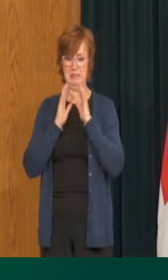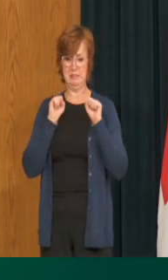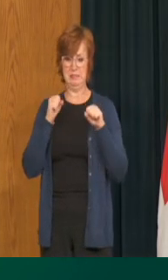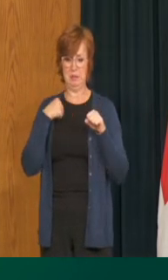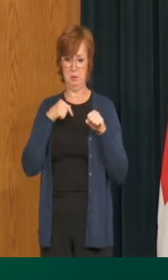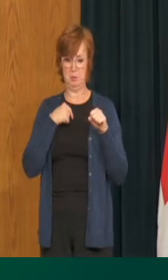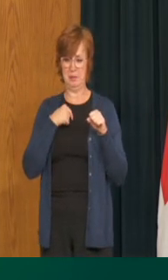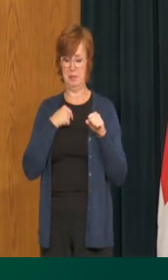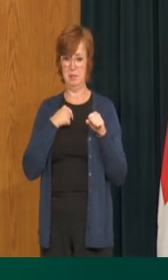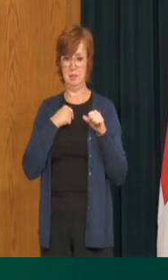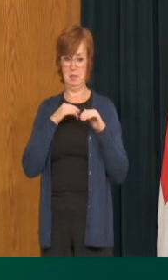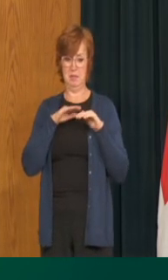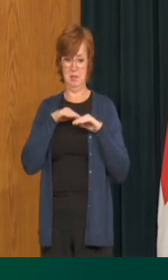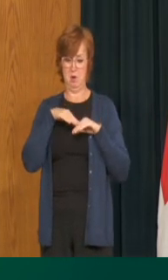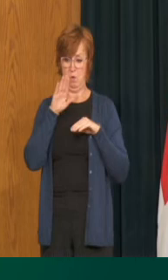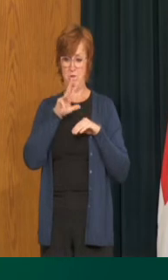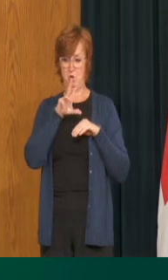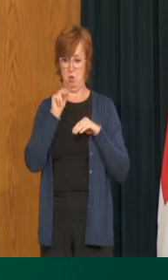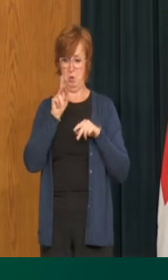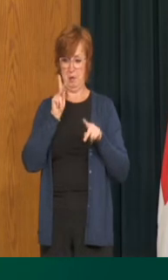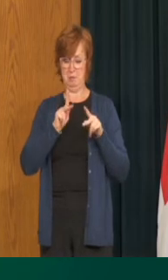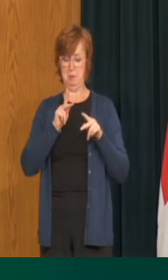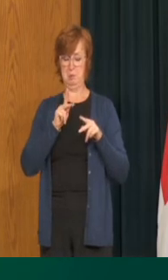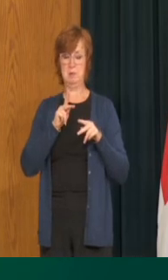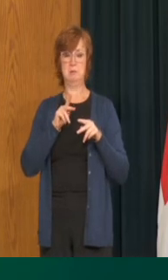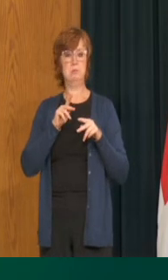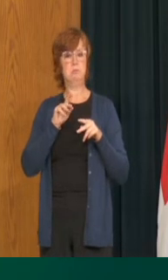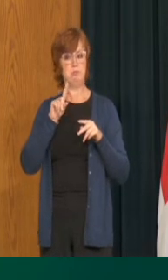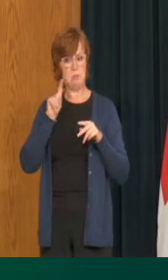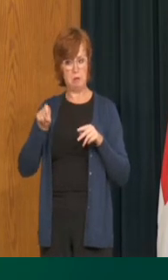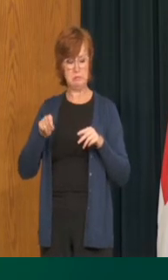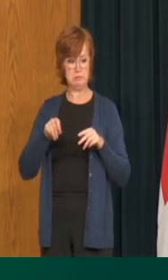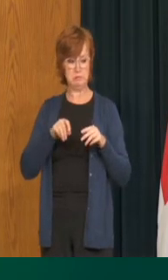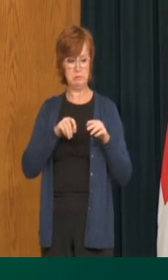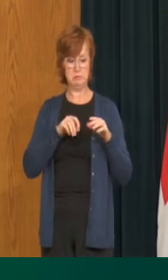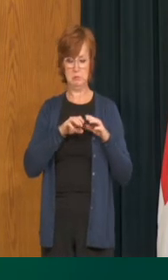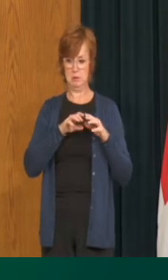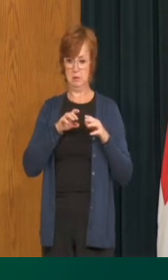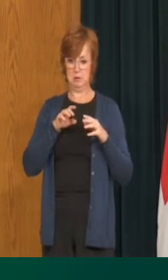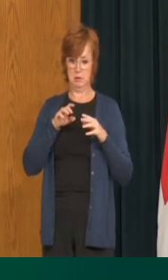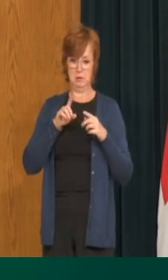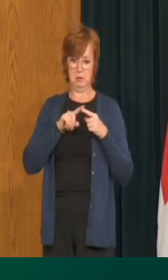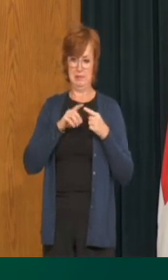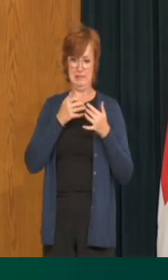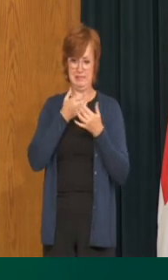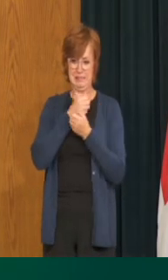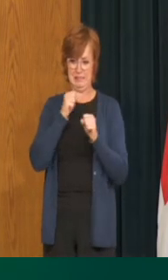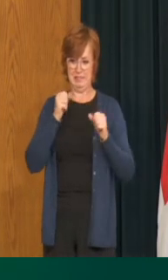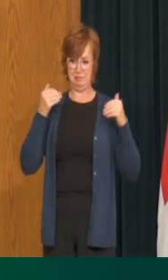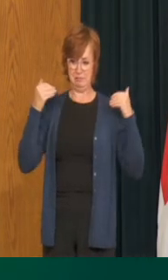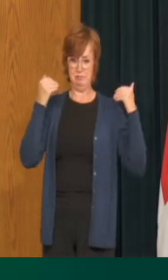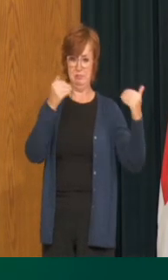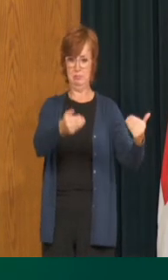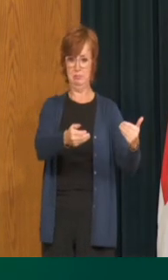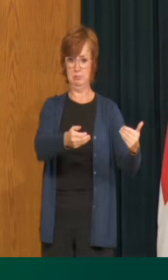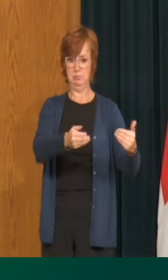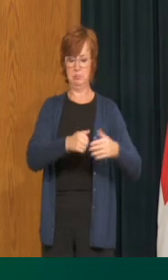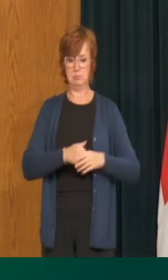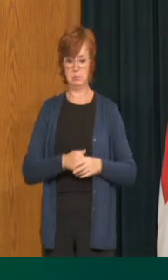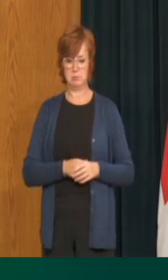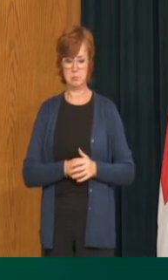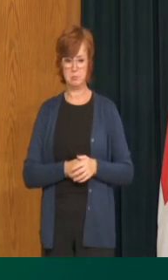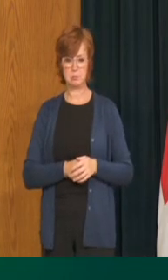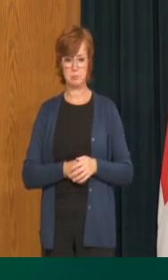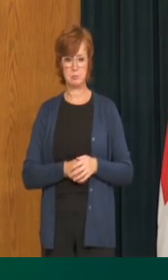our 30-person limits, but is there a way in these types of venues to safely